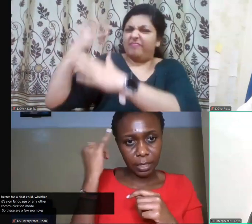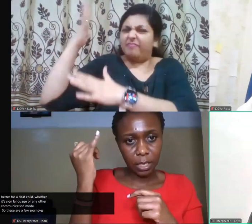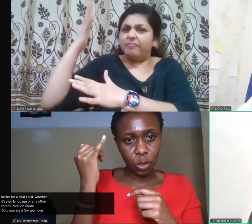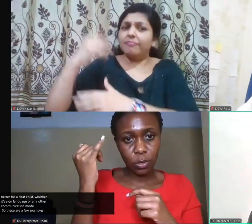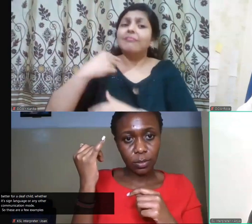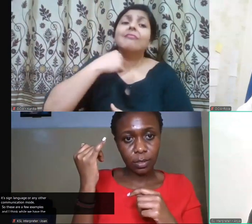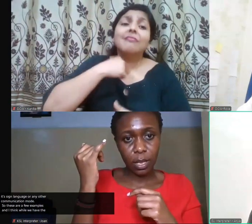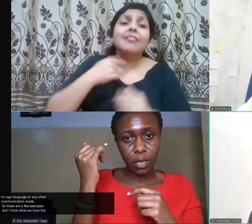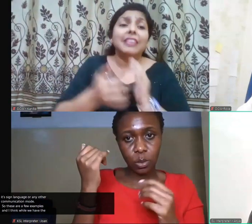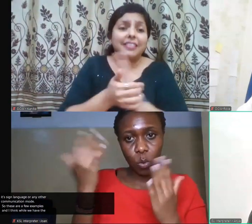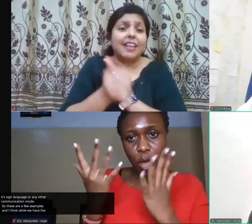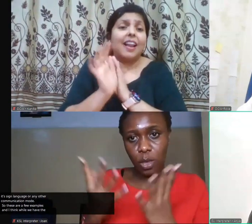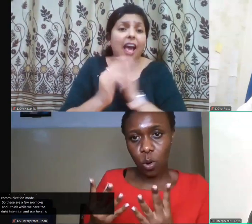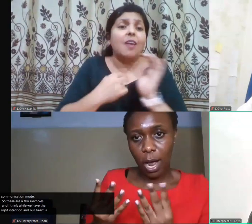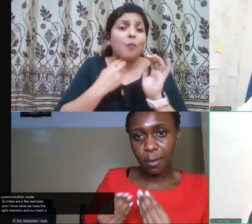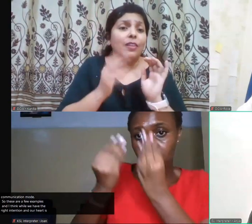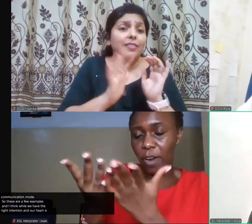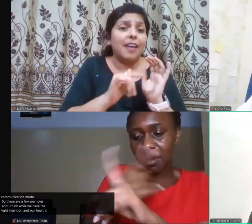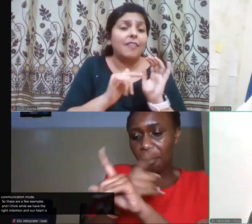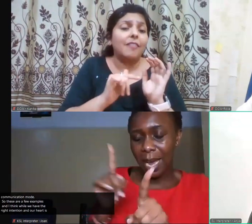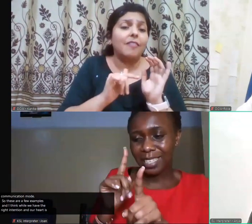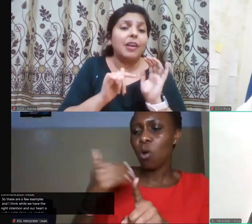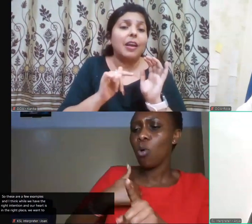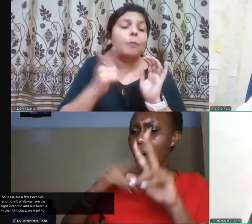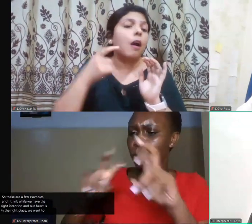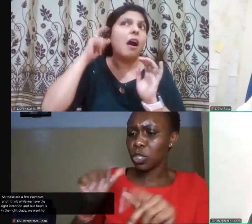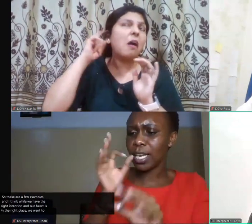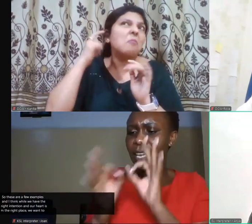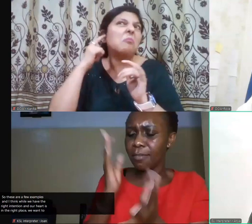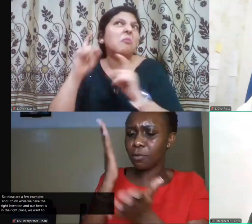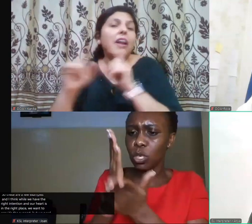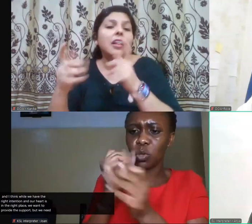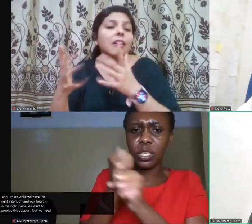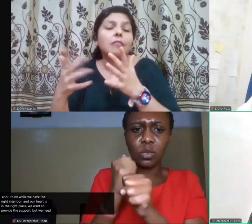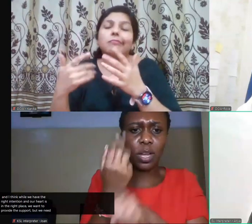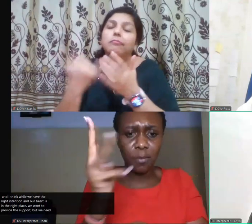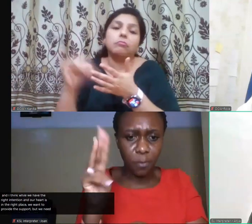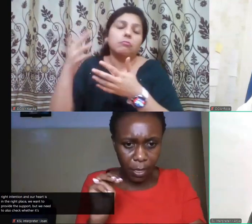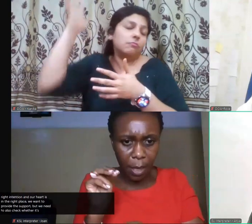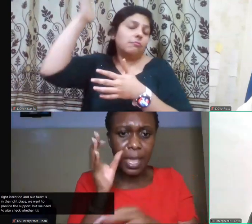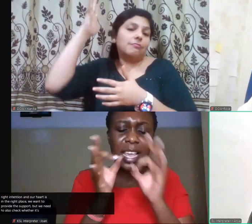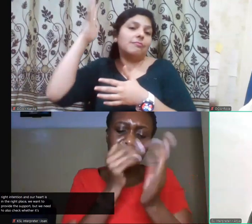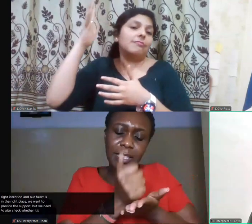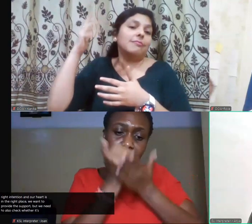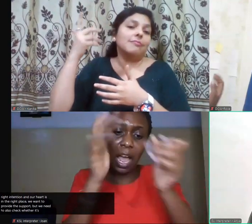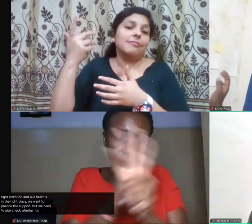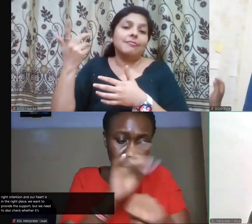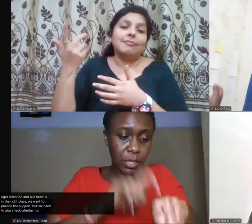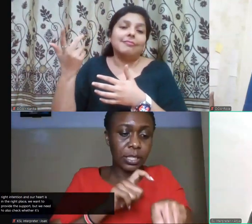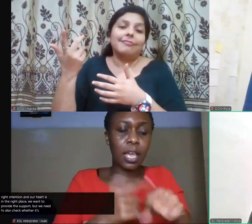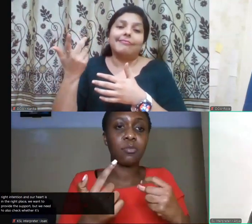the support, but we need to also check whether it's really working for them. Is it really helpful in terms of